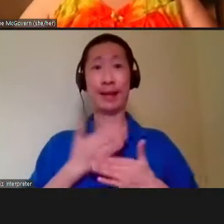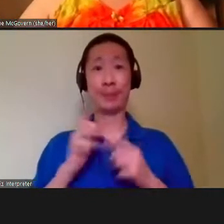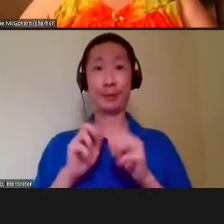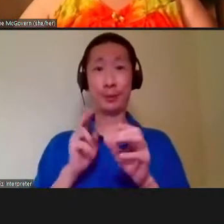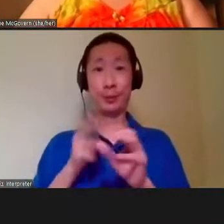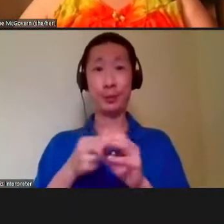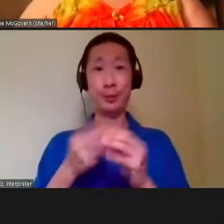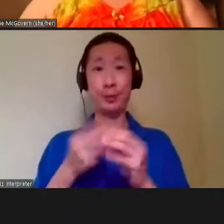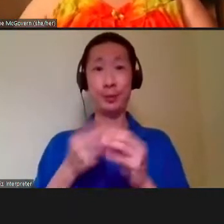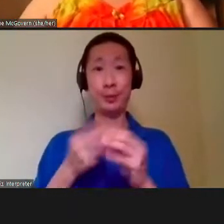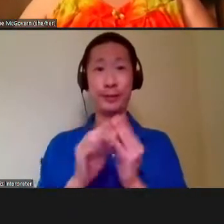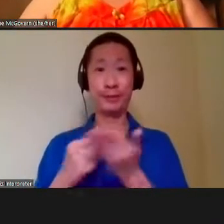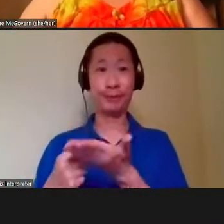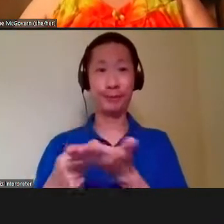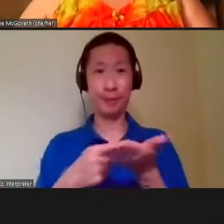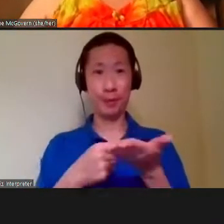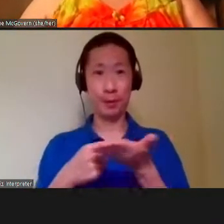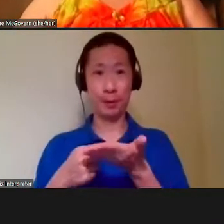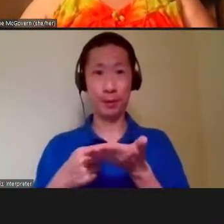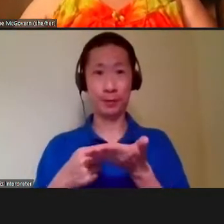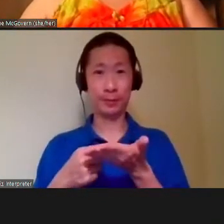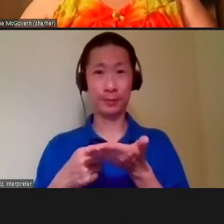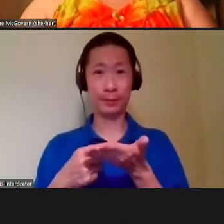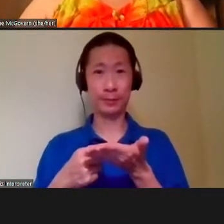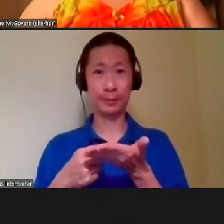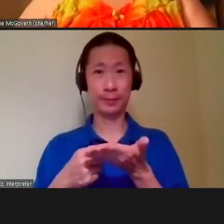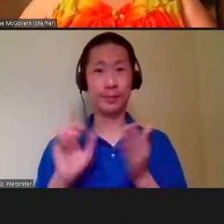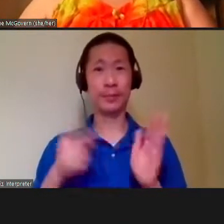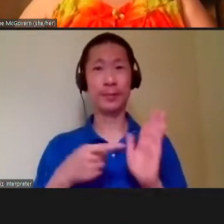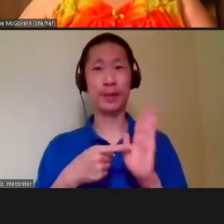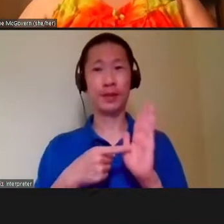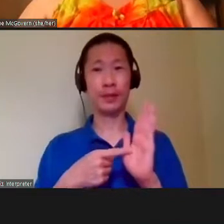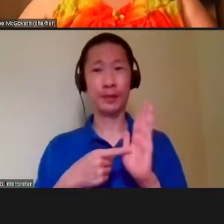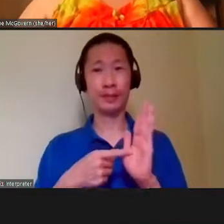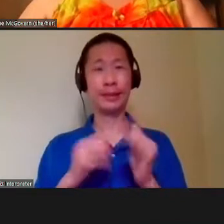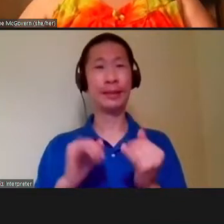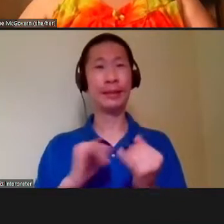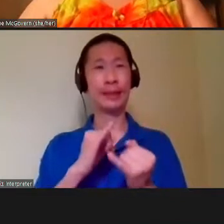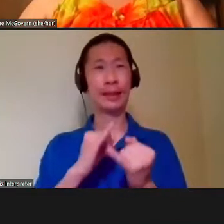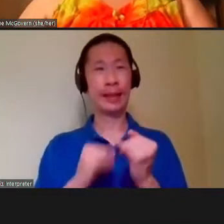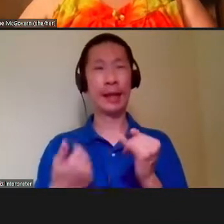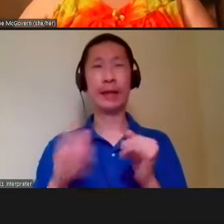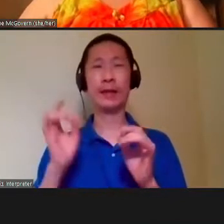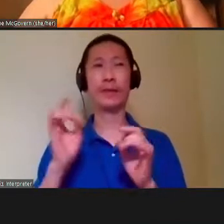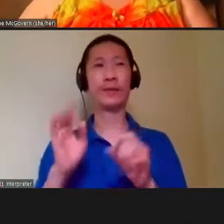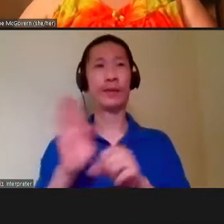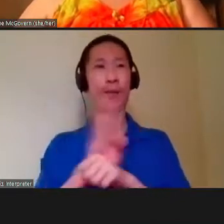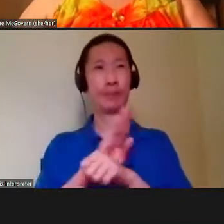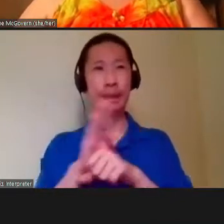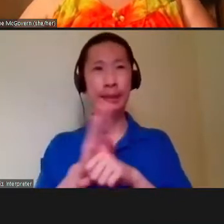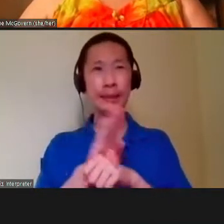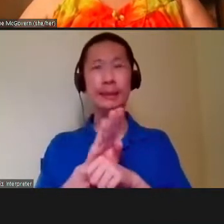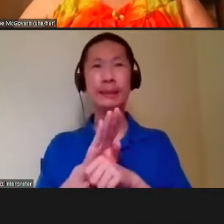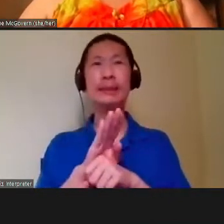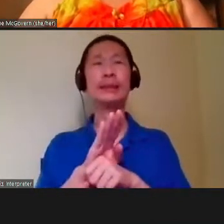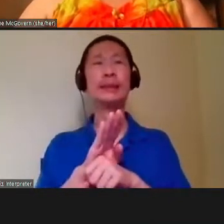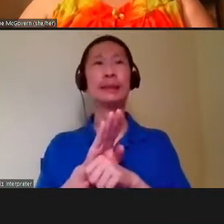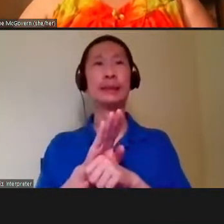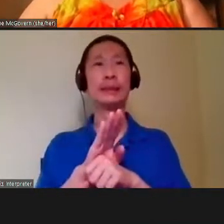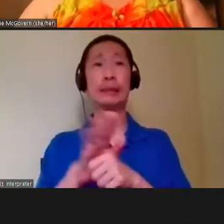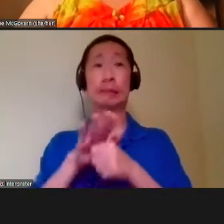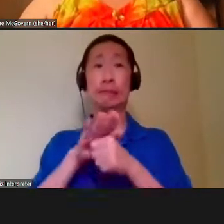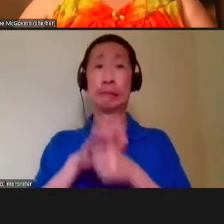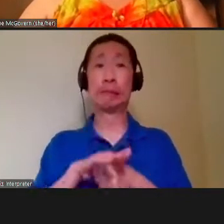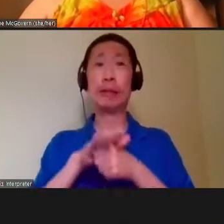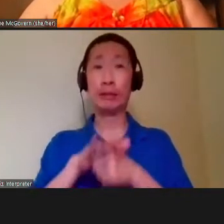call because it represents the end of a very busy and very